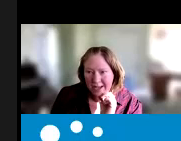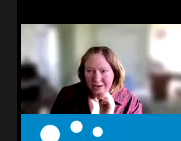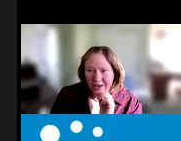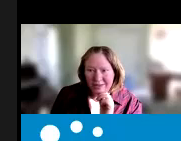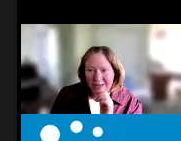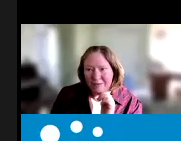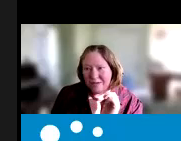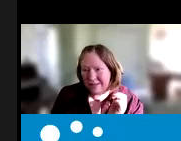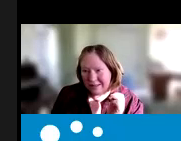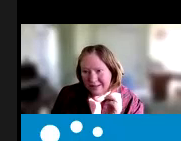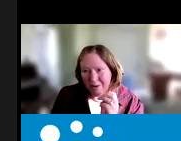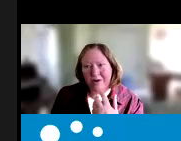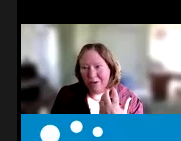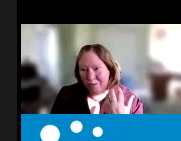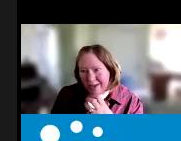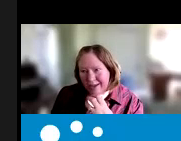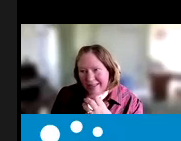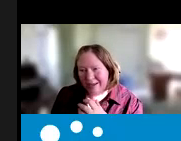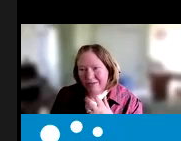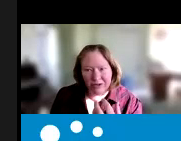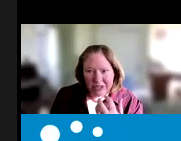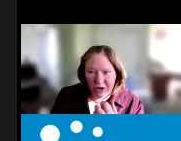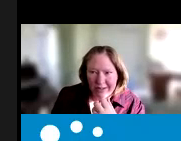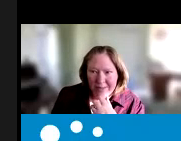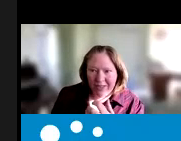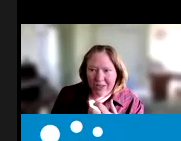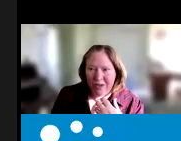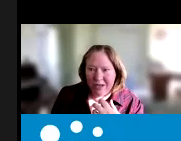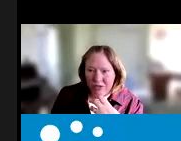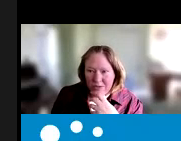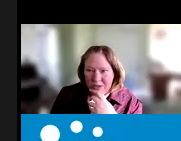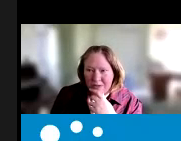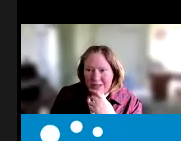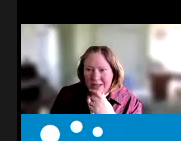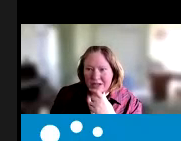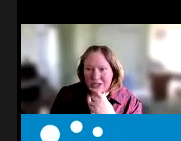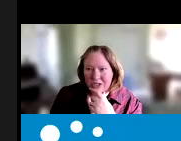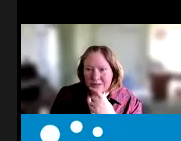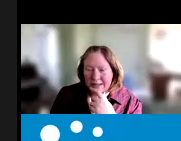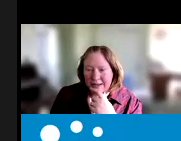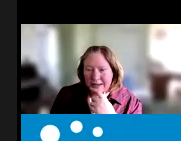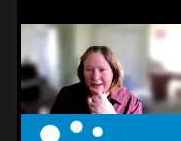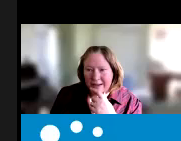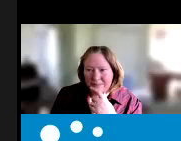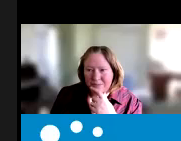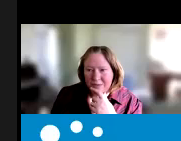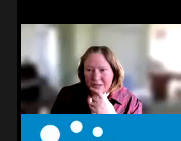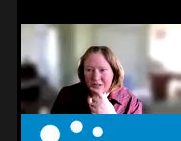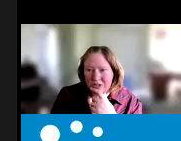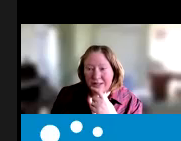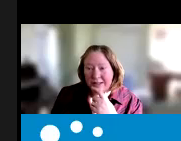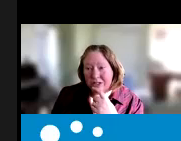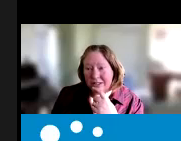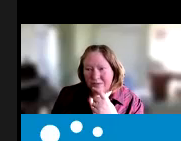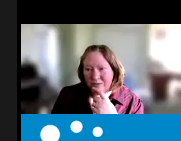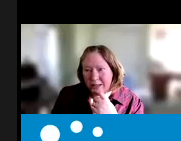worked out. And that was the part that we, I think, feel strongly about, that we contributed to